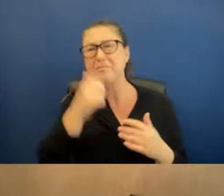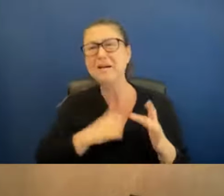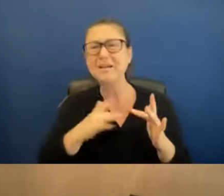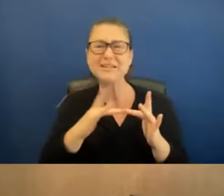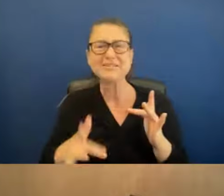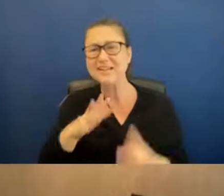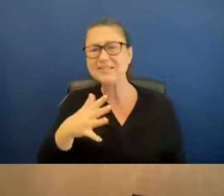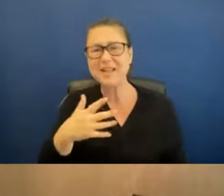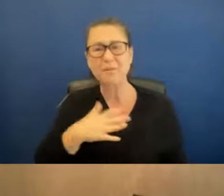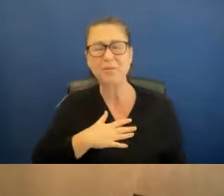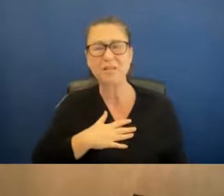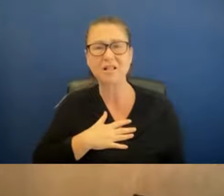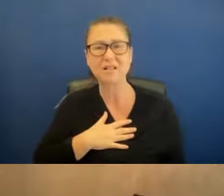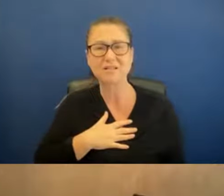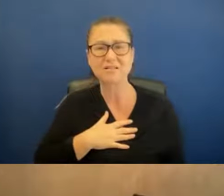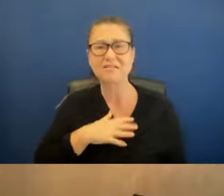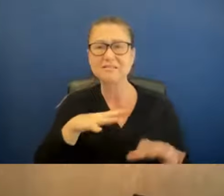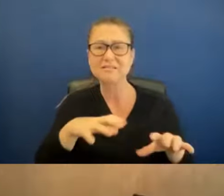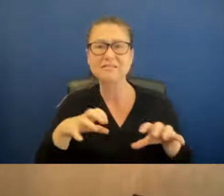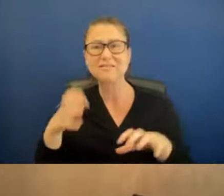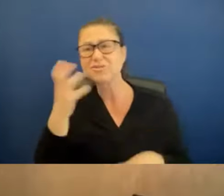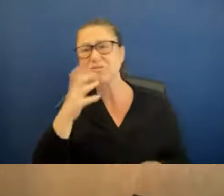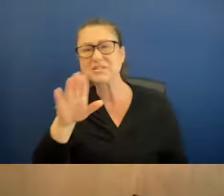unstable. Um,